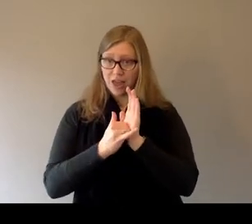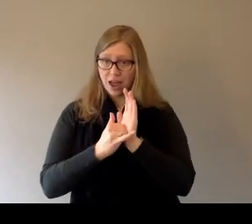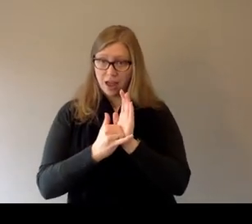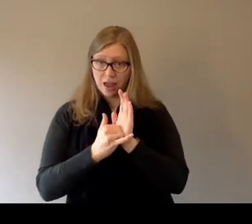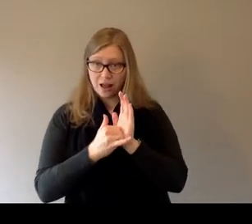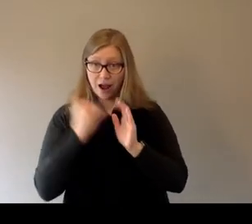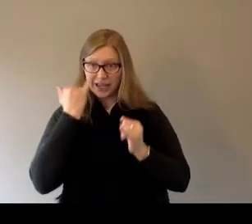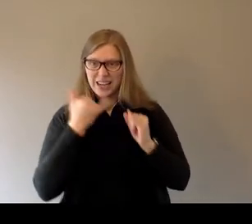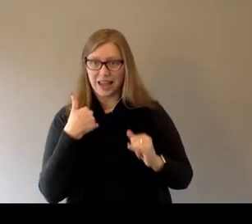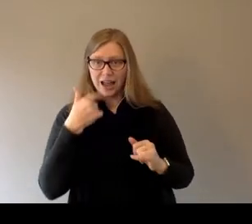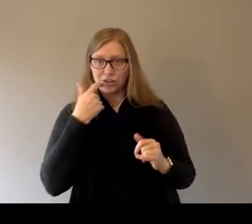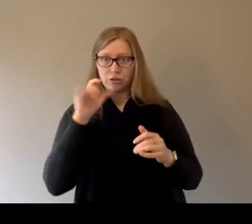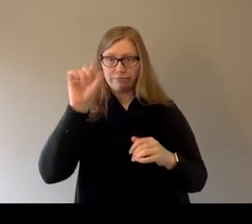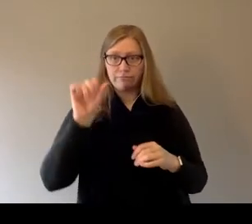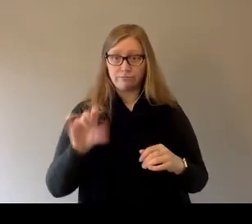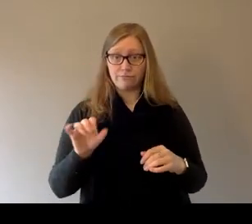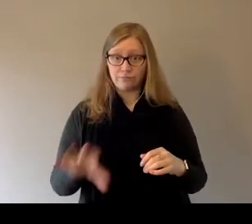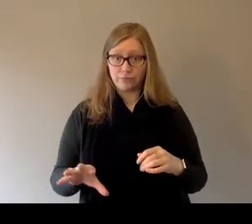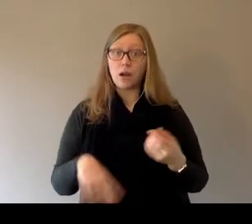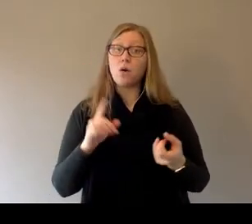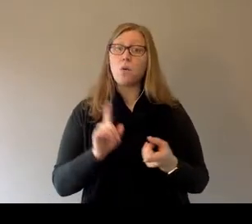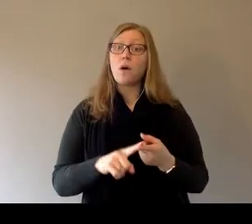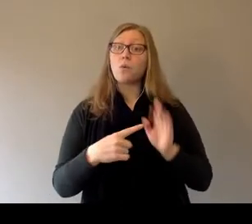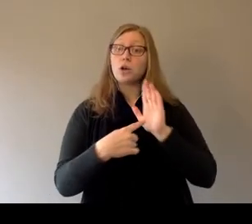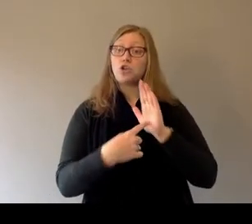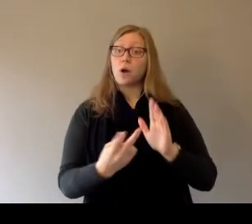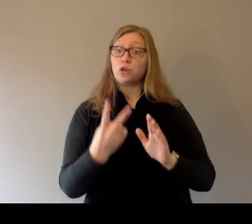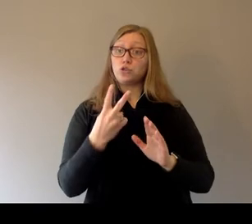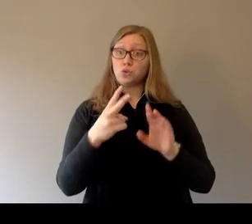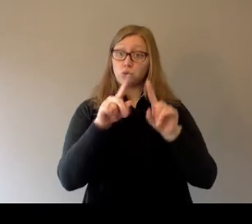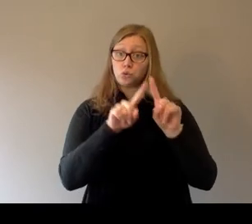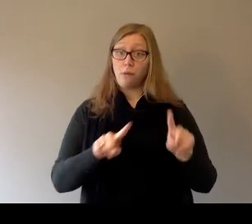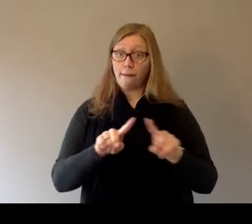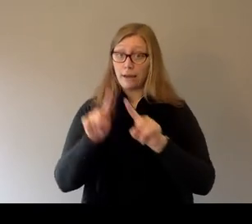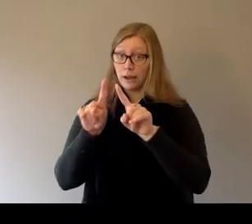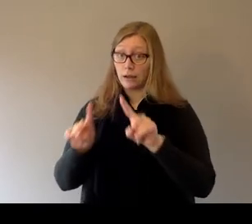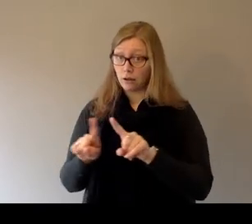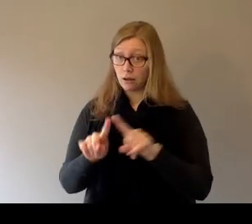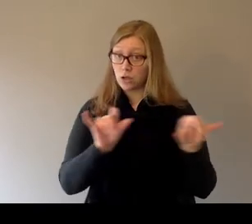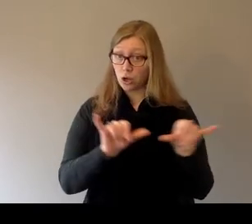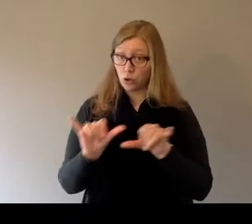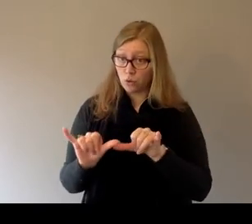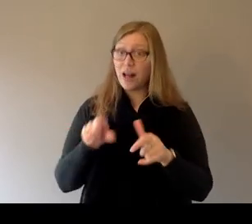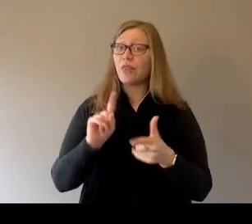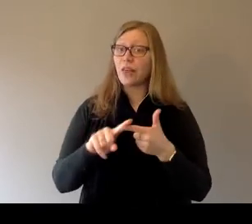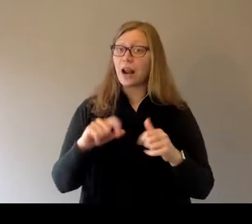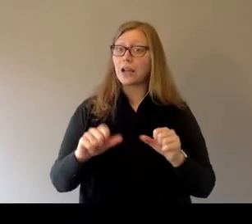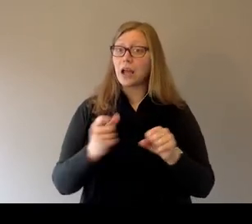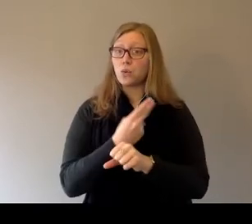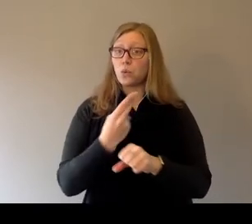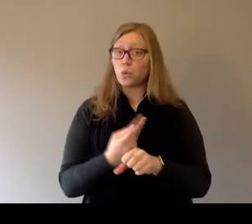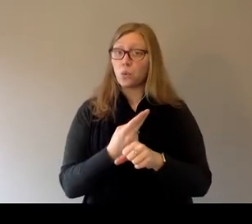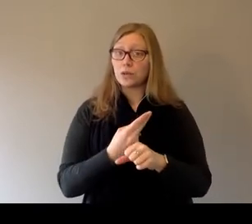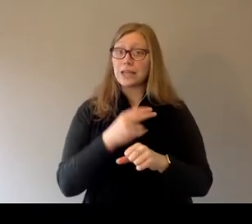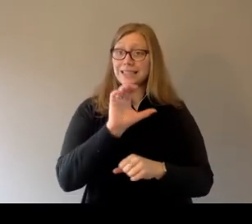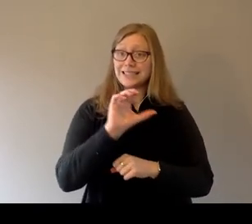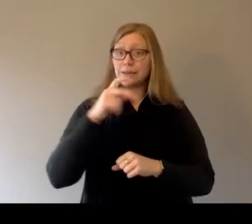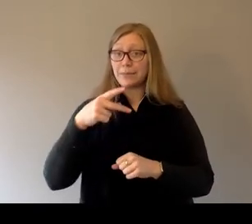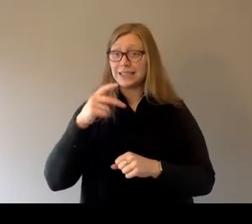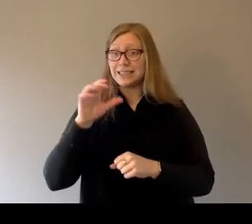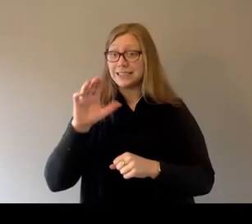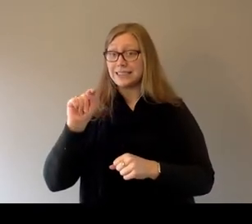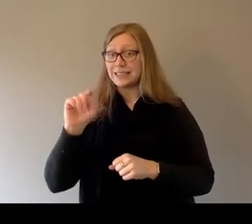I show that the two triangles are congruent, I can use the CPCTC, congruent parts of congruent triangles are congruent, and